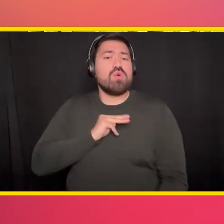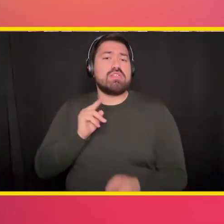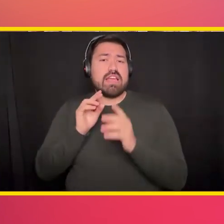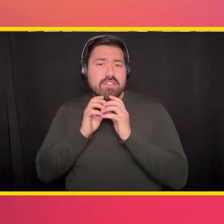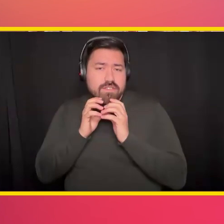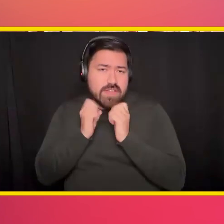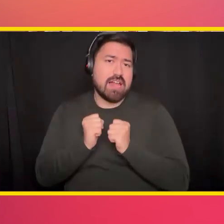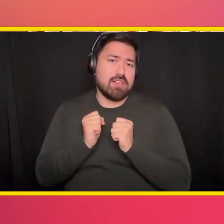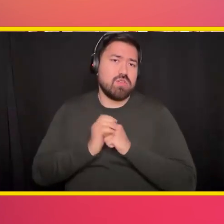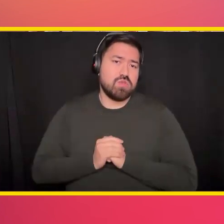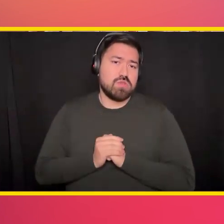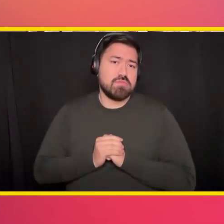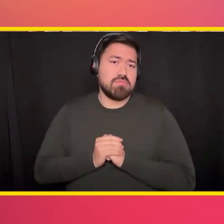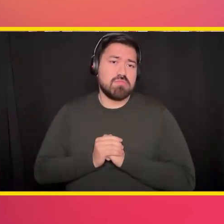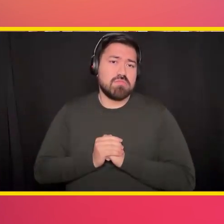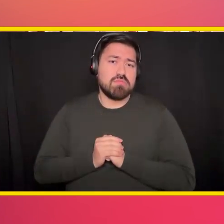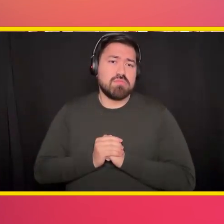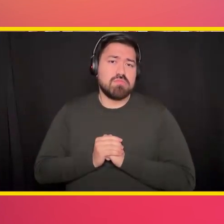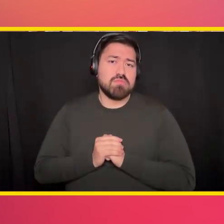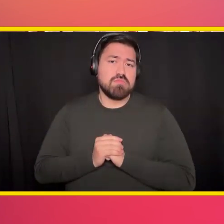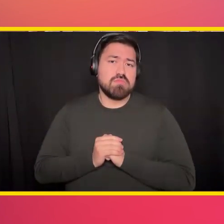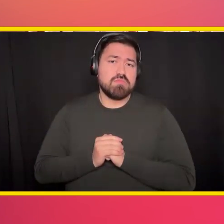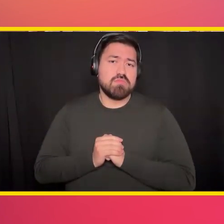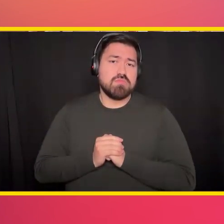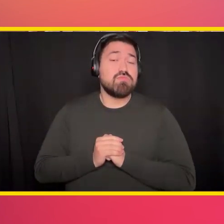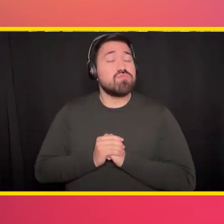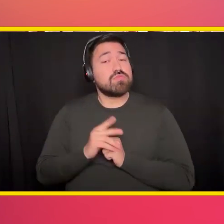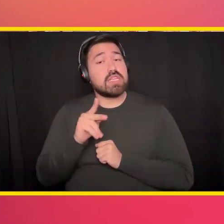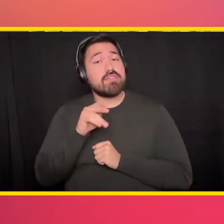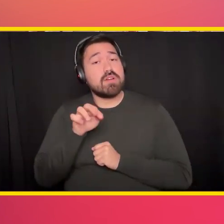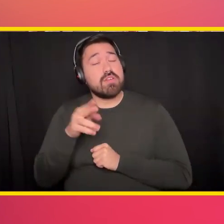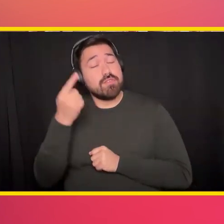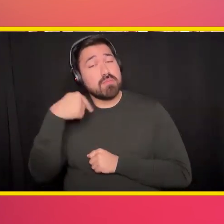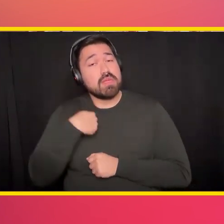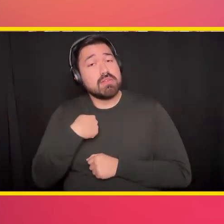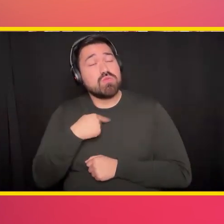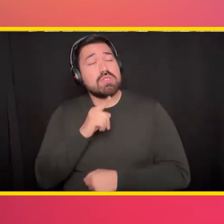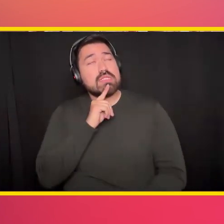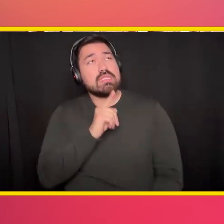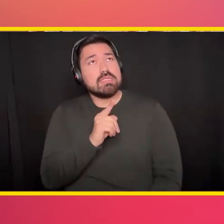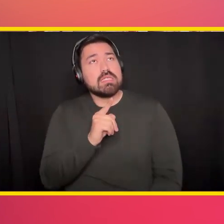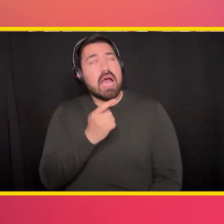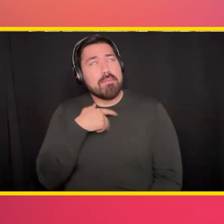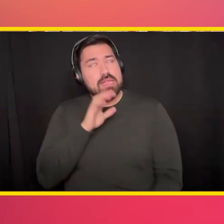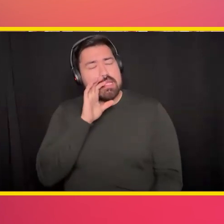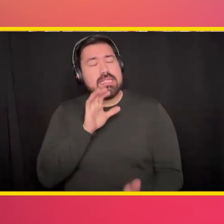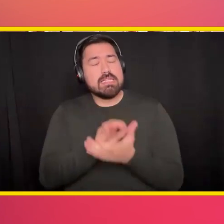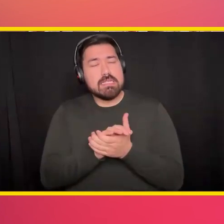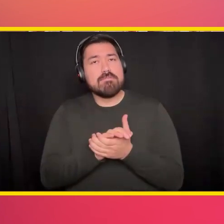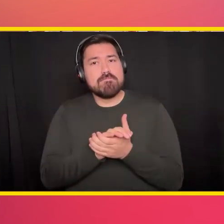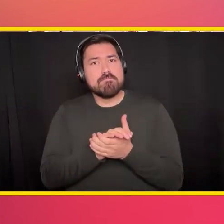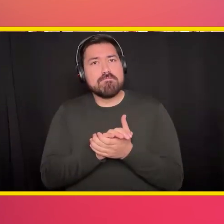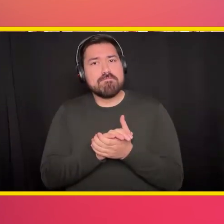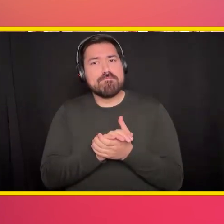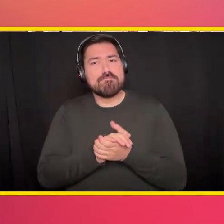I mean, for me personally, is that I really, really believe in, and also